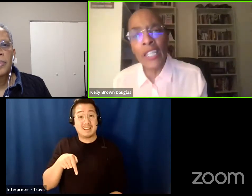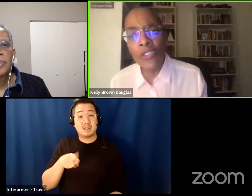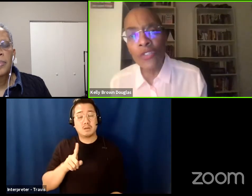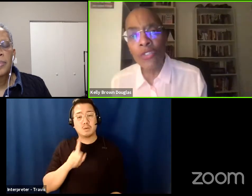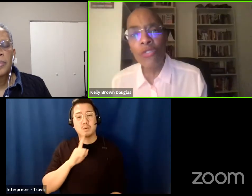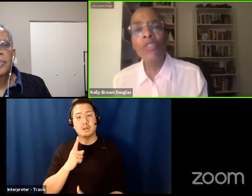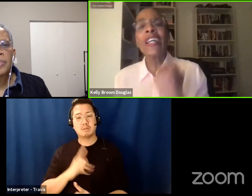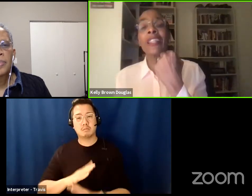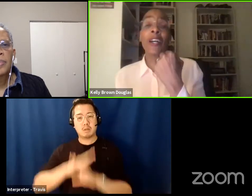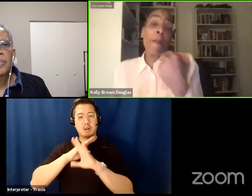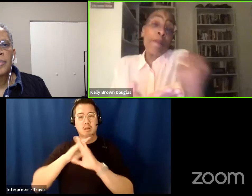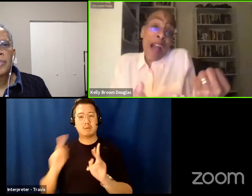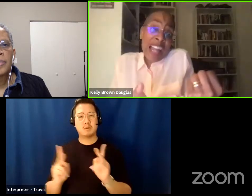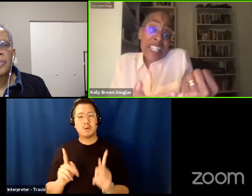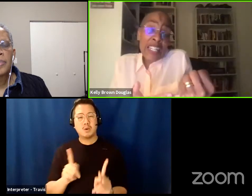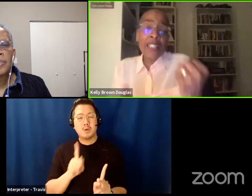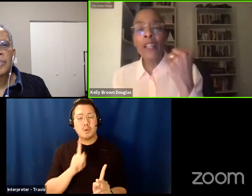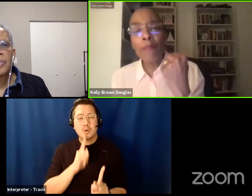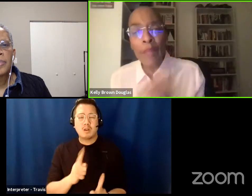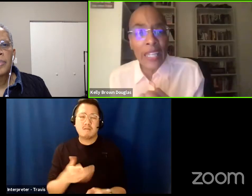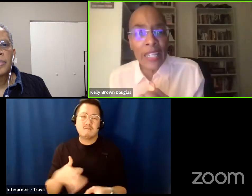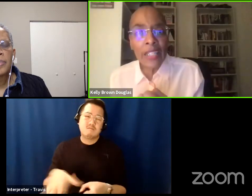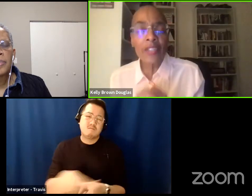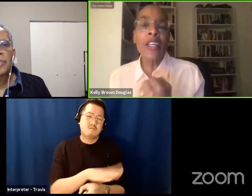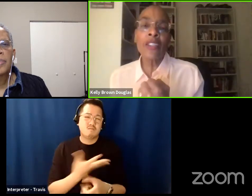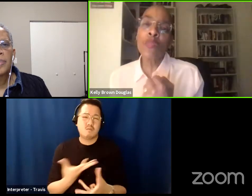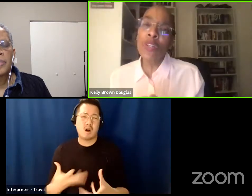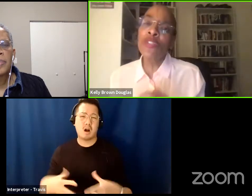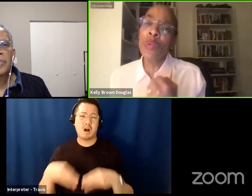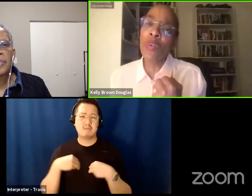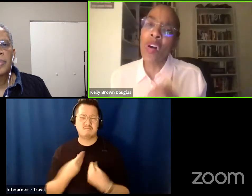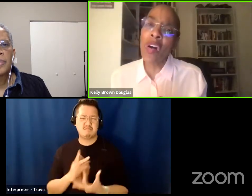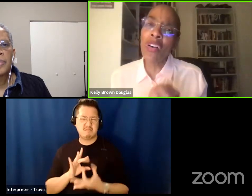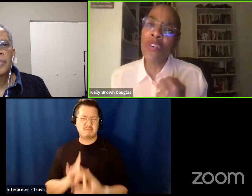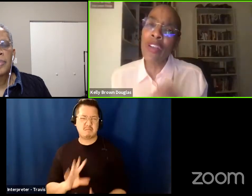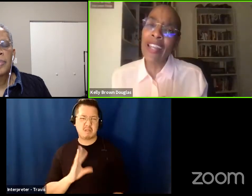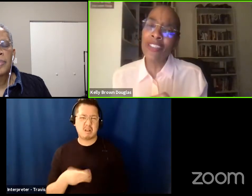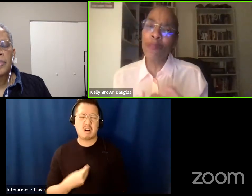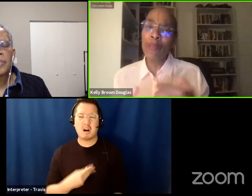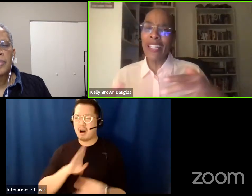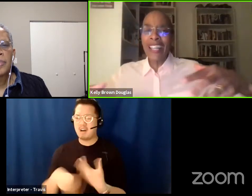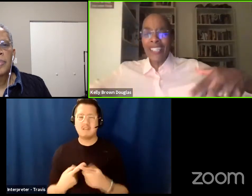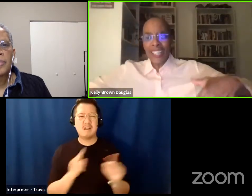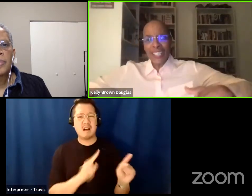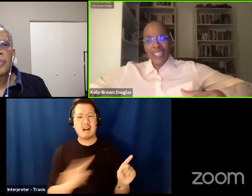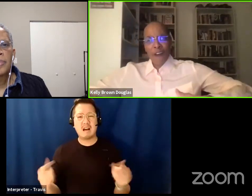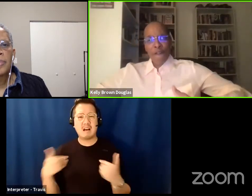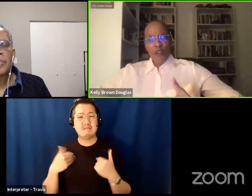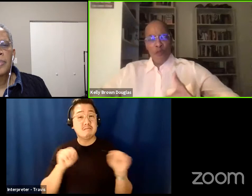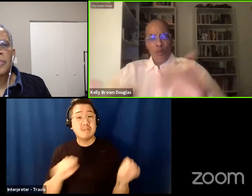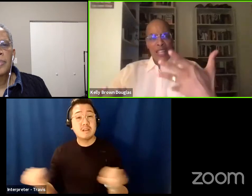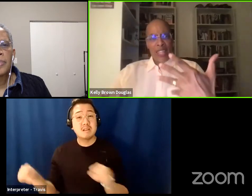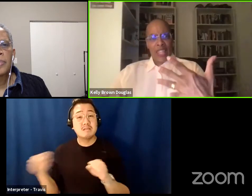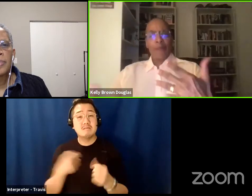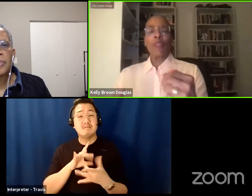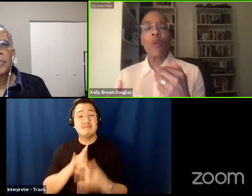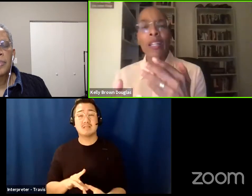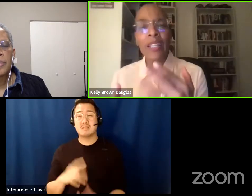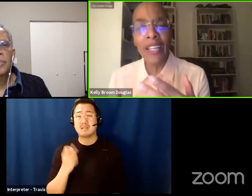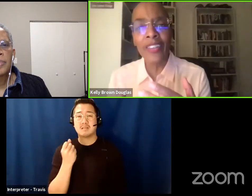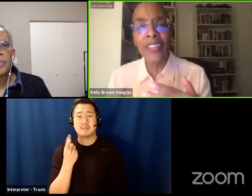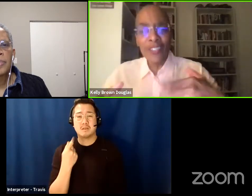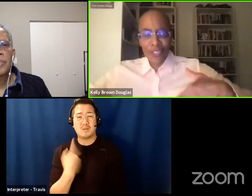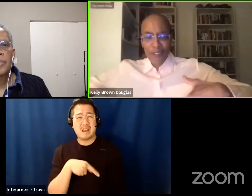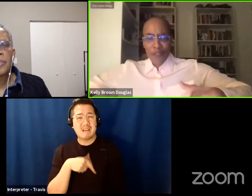living into the compassionate beings to which we were all created to be, to suffer with